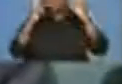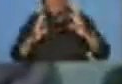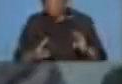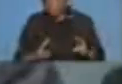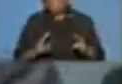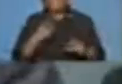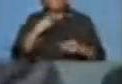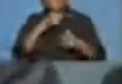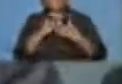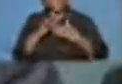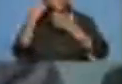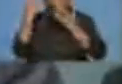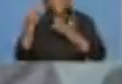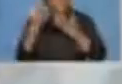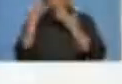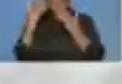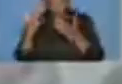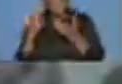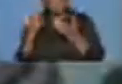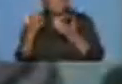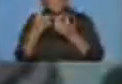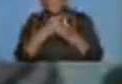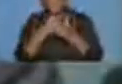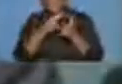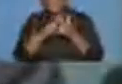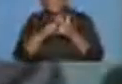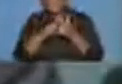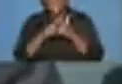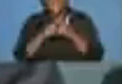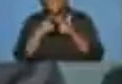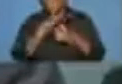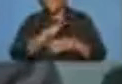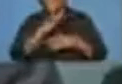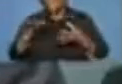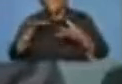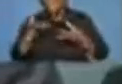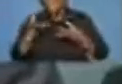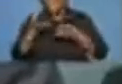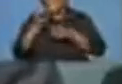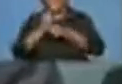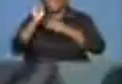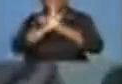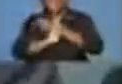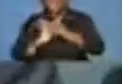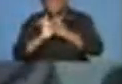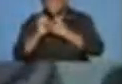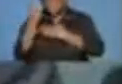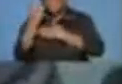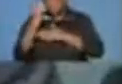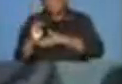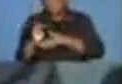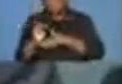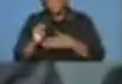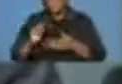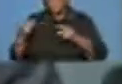Again, we are still awaiting a response in that regard. We were seeking either to get some insurance coverage or the hazard allowance